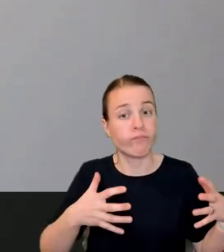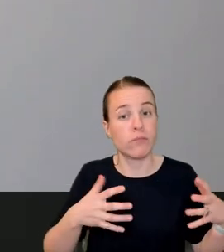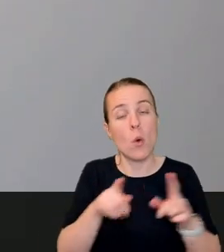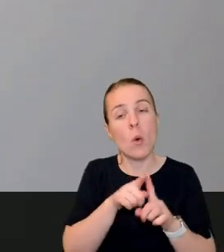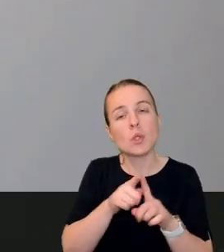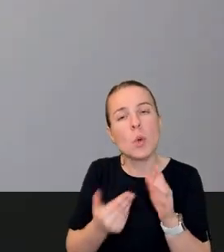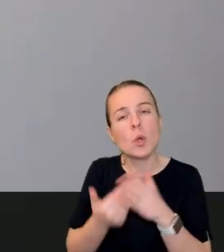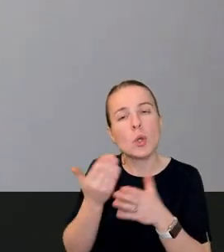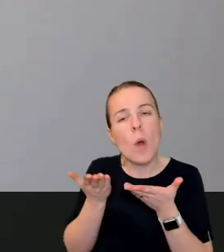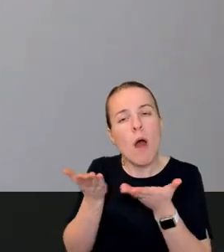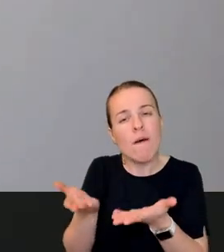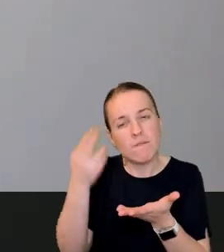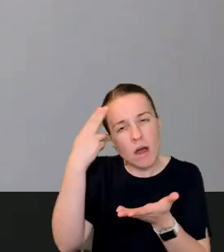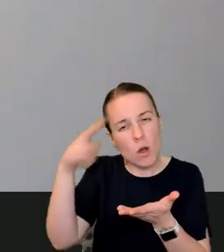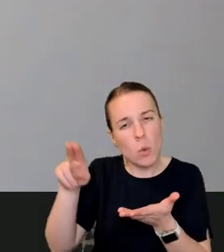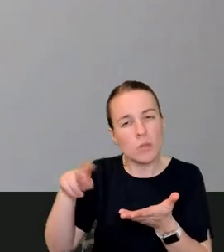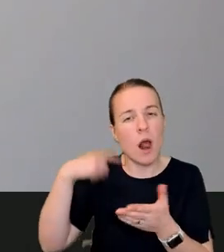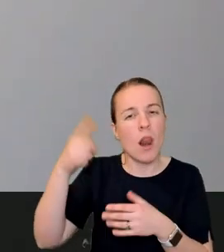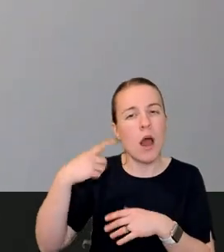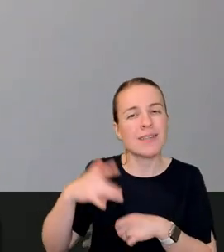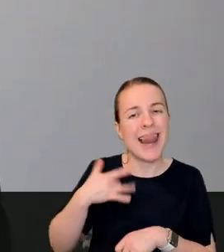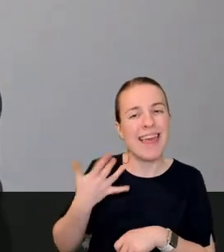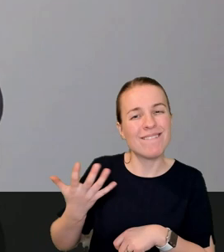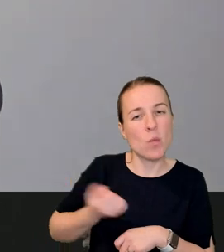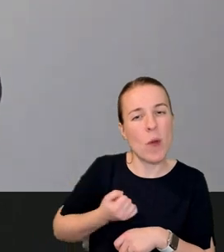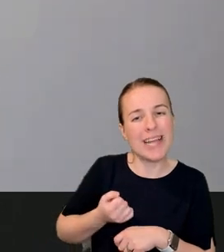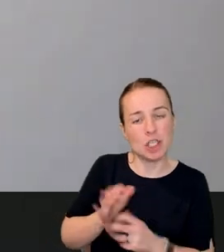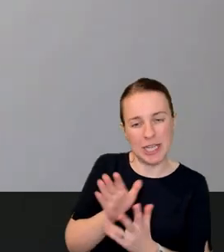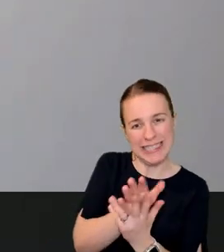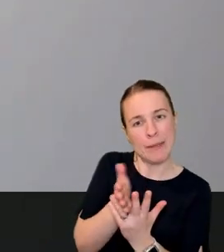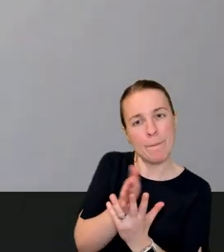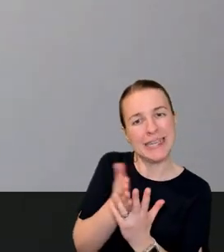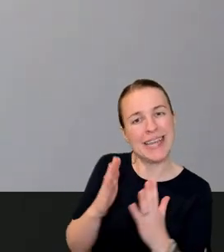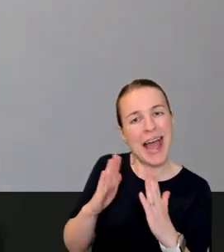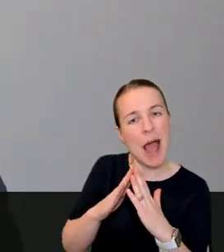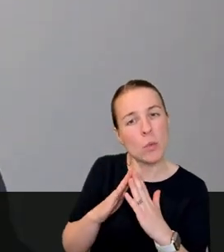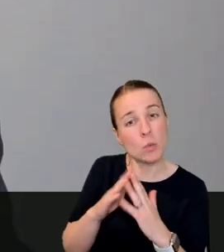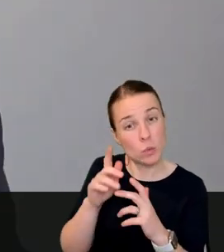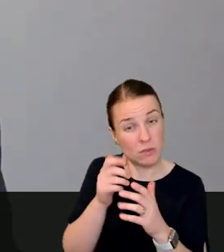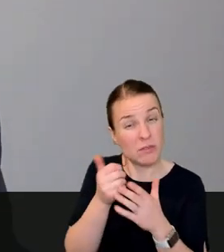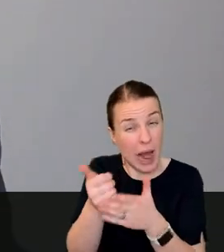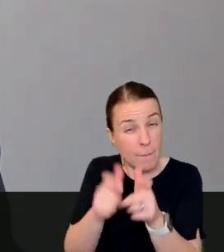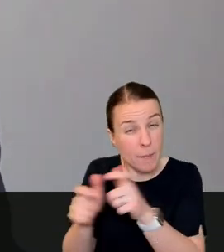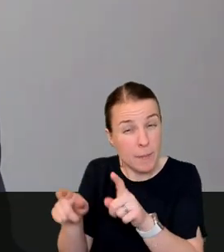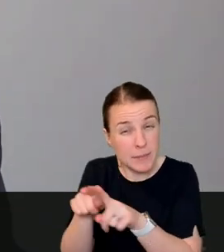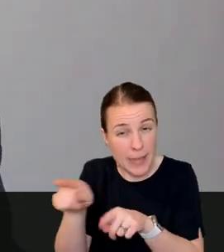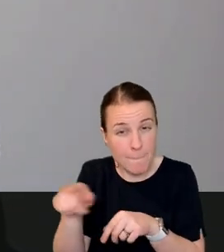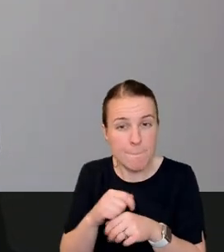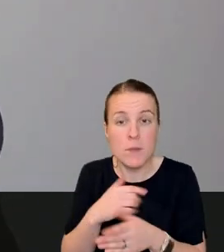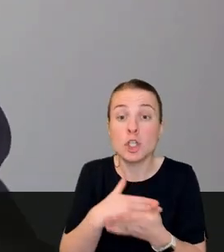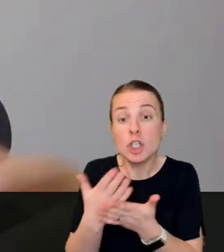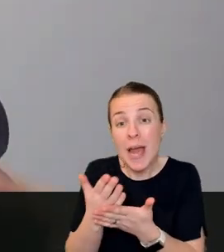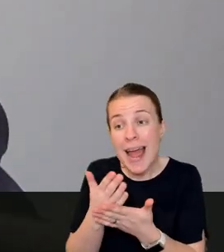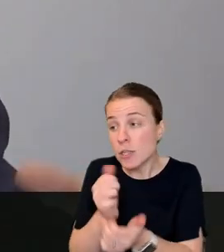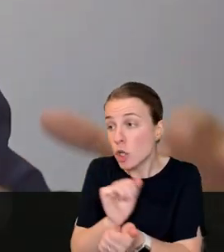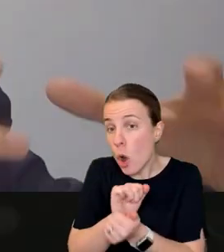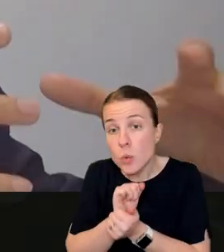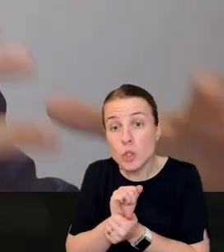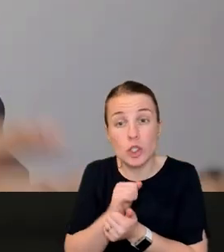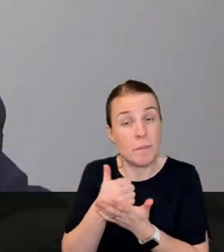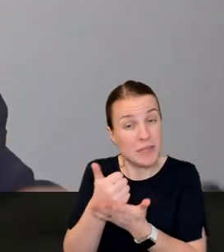London Living Wage, intermediate housing, helping people like you, shared ownership to help people like you, but also working